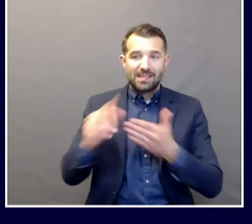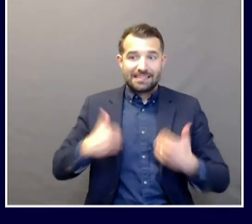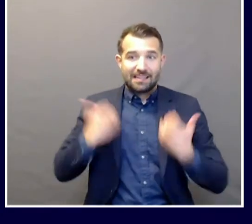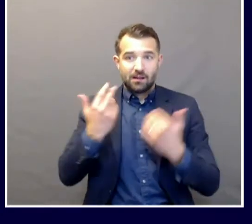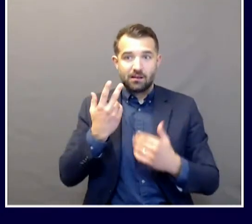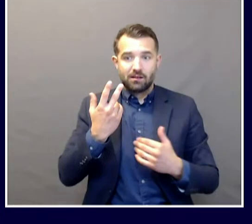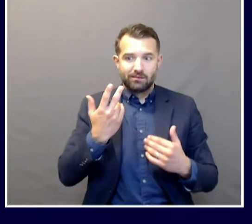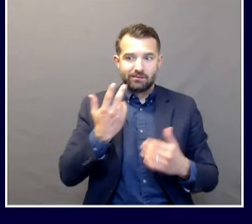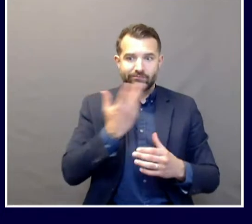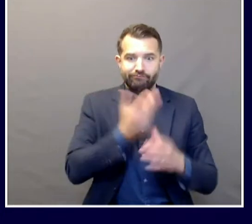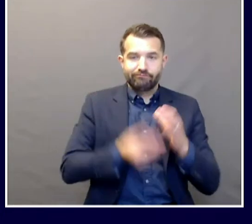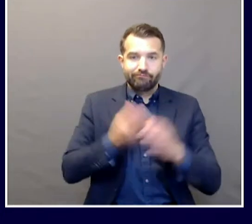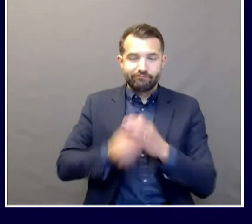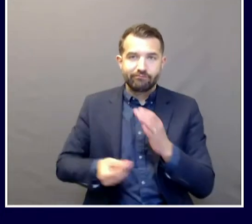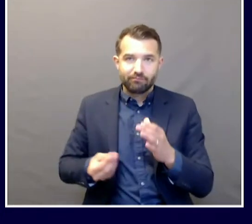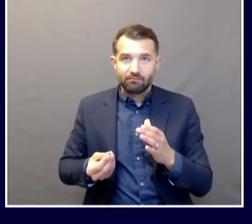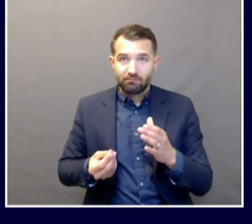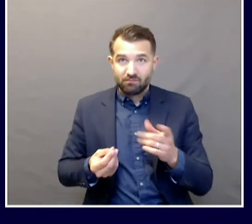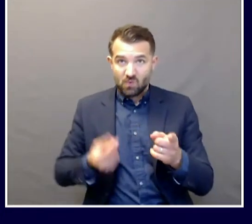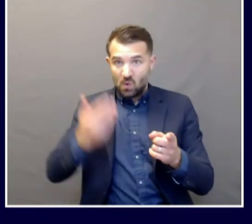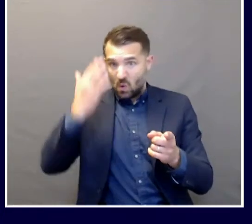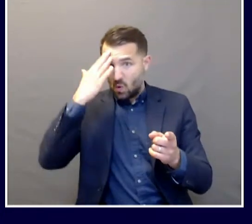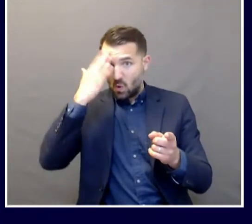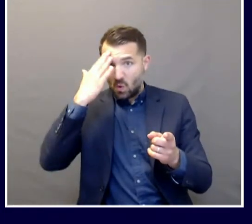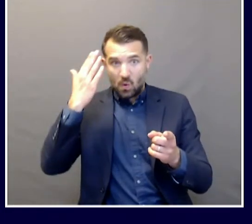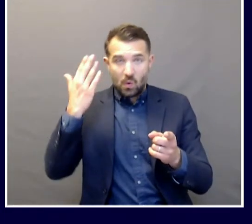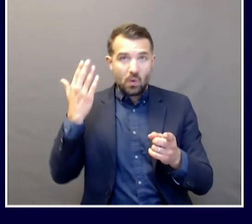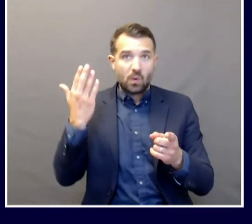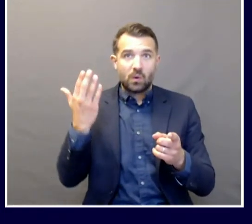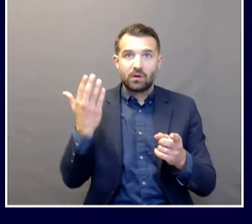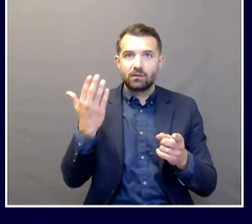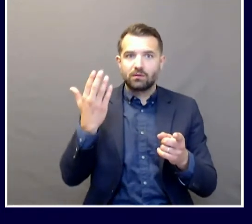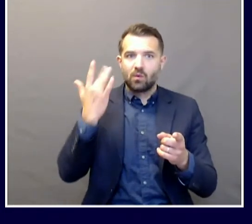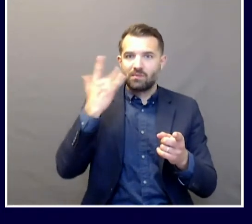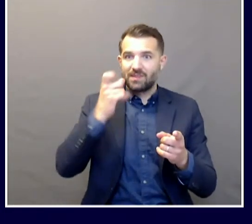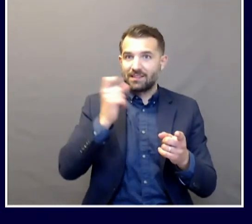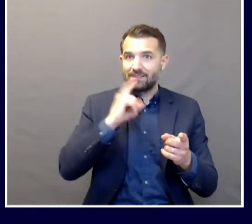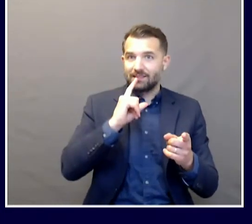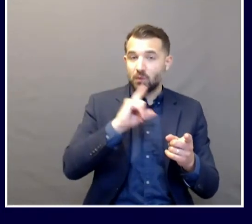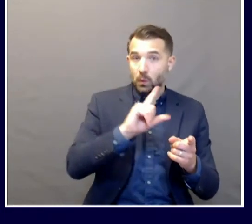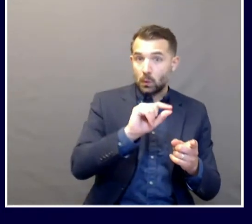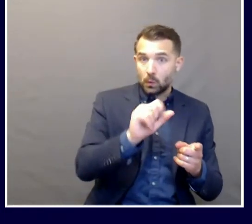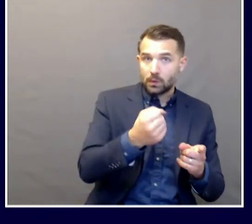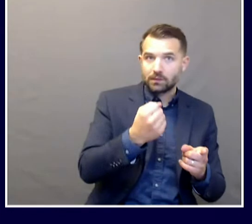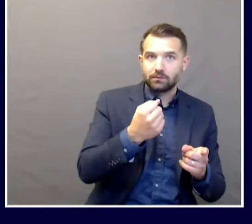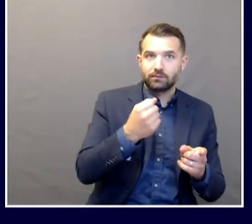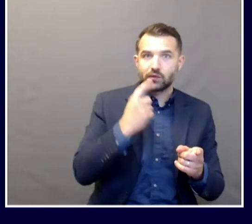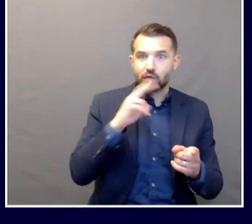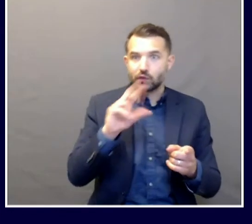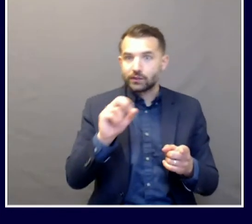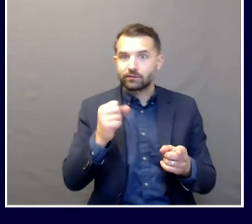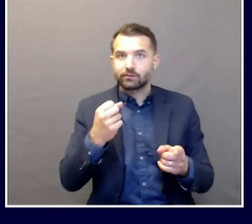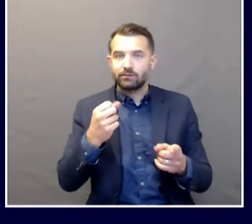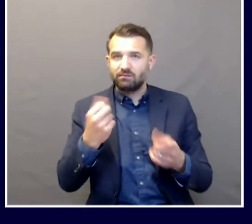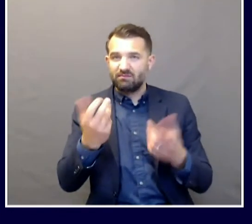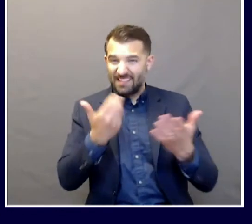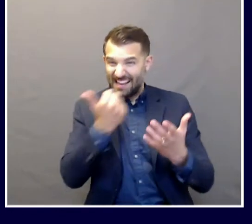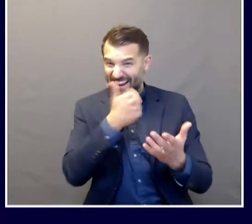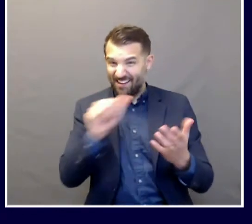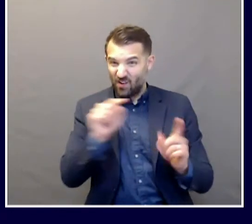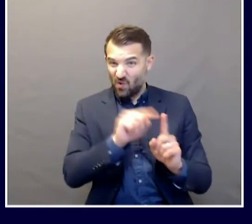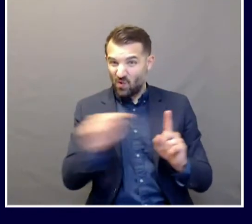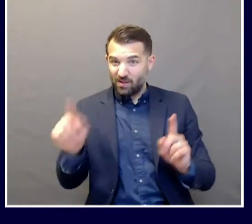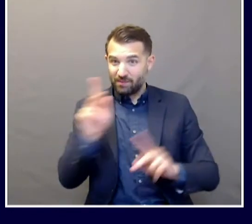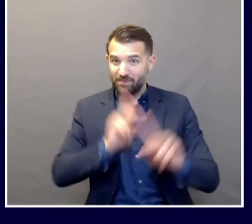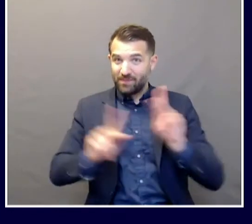in recent weeks who were younger than we had been seeing who've died, if any of those have been tested and if they've been related to variants?